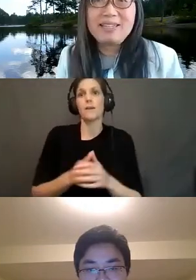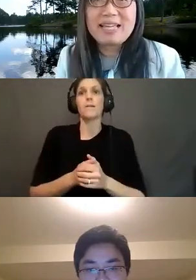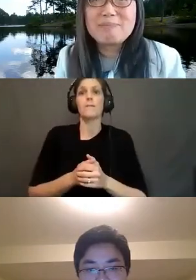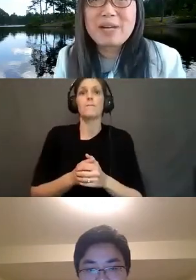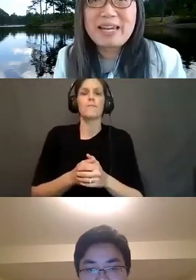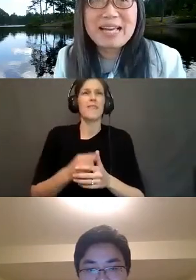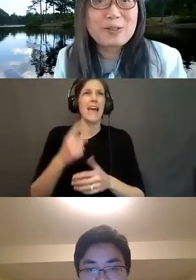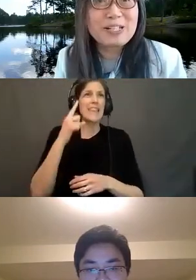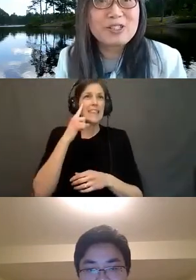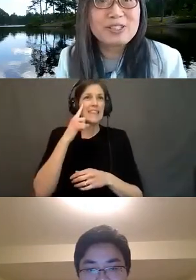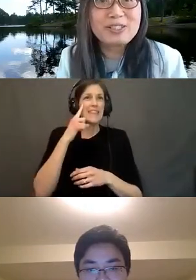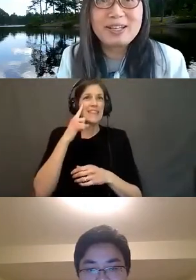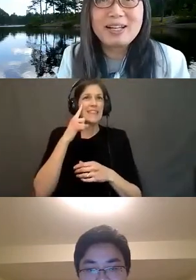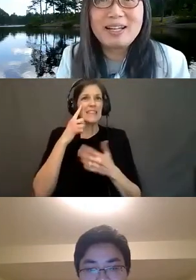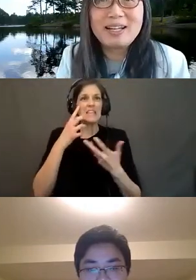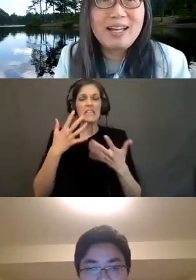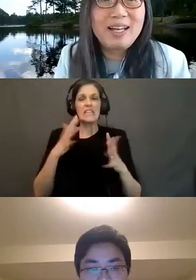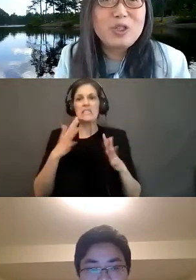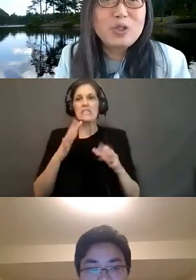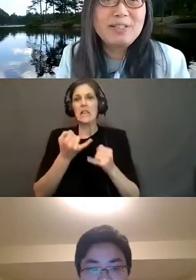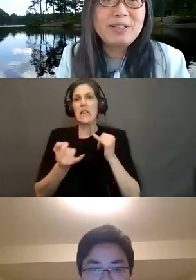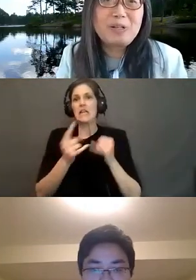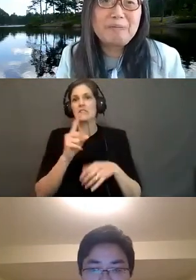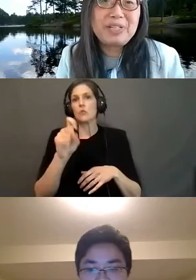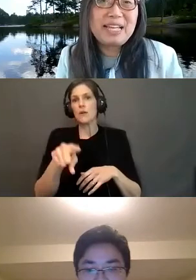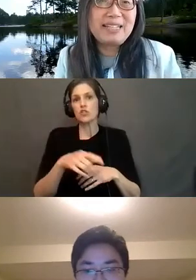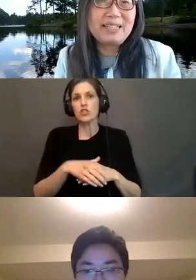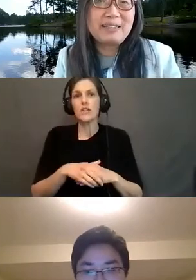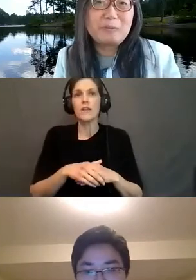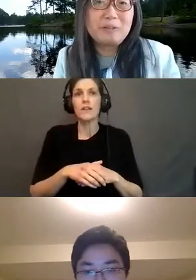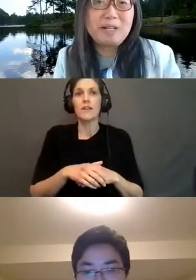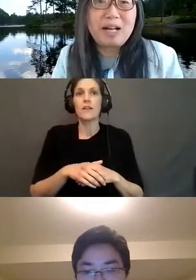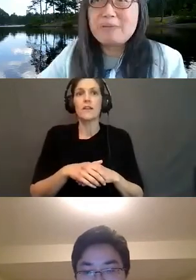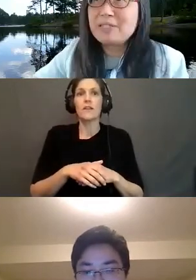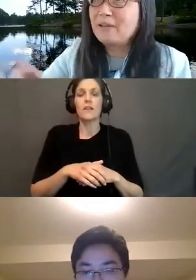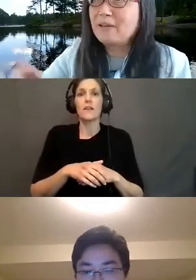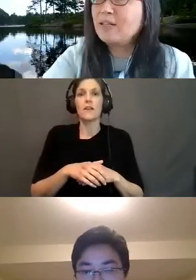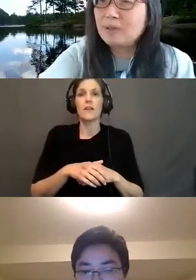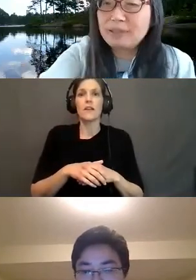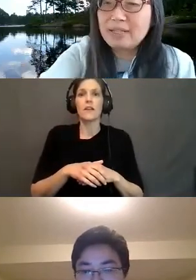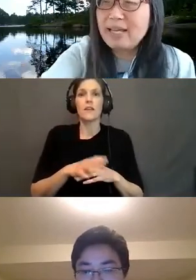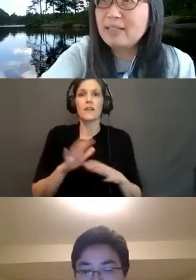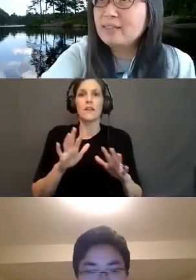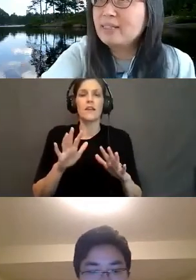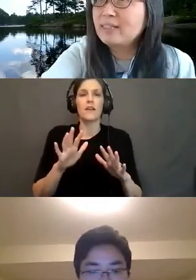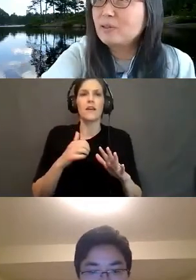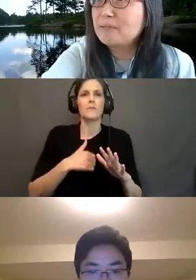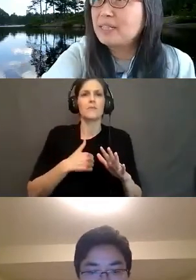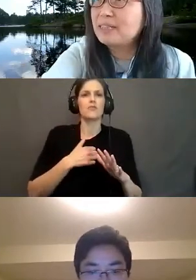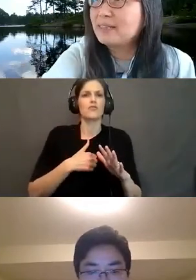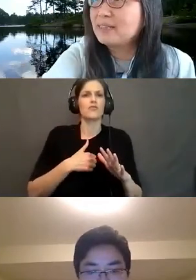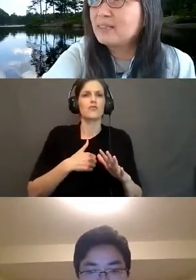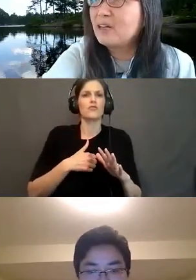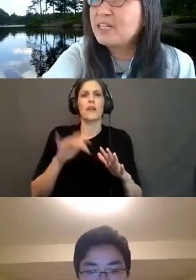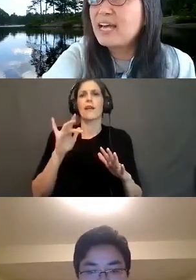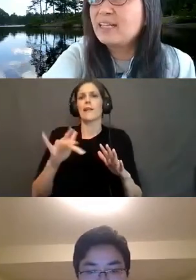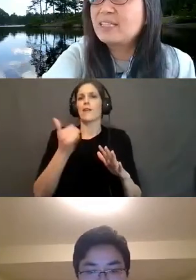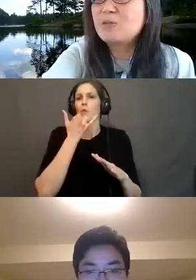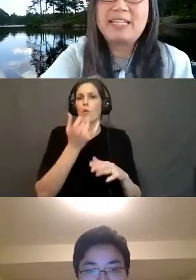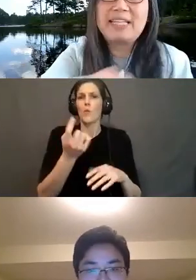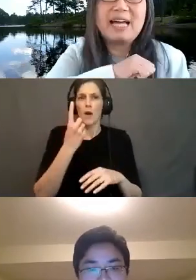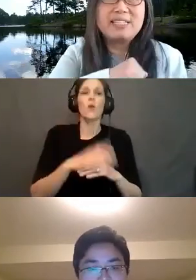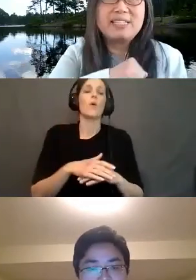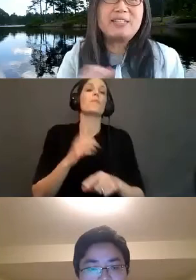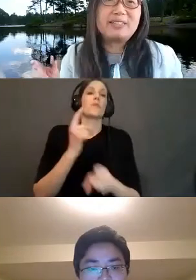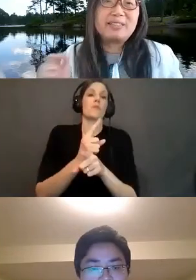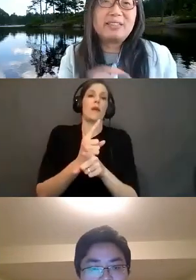I think that's my last question. Should the mediator, I'm sorry, I clicked the wrong button. Oh yeah, that's